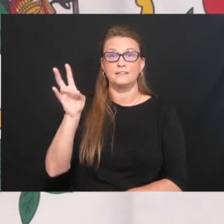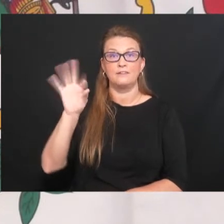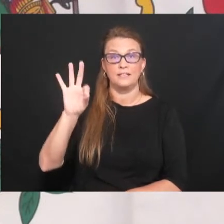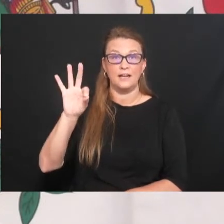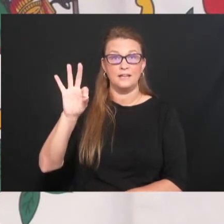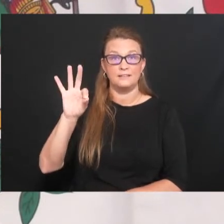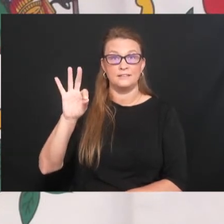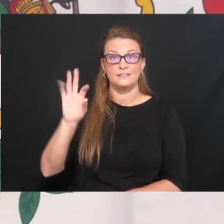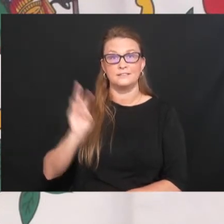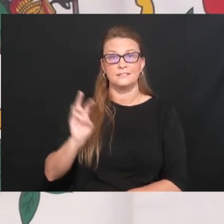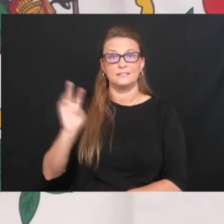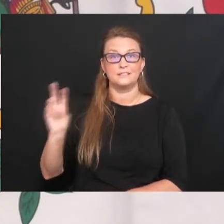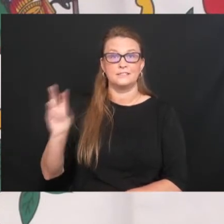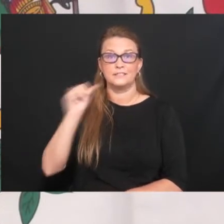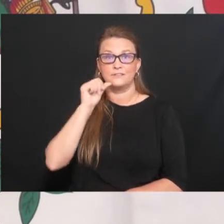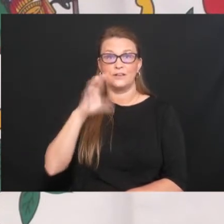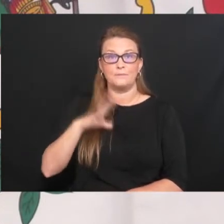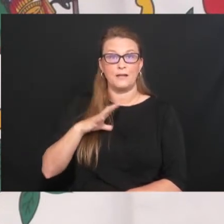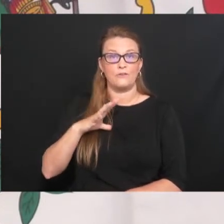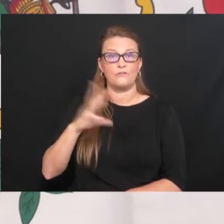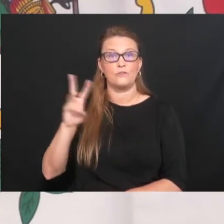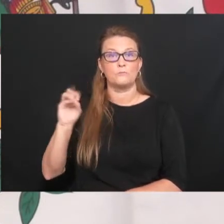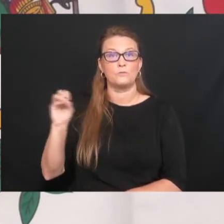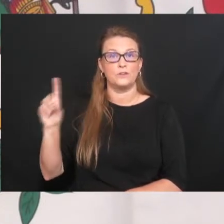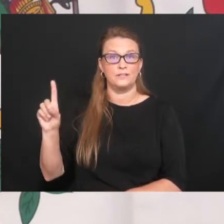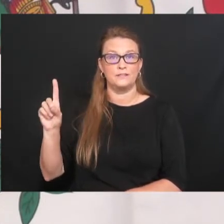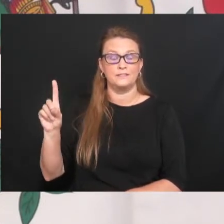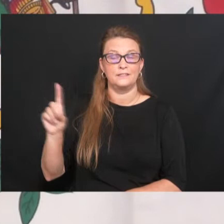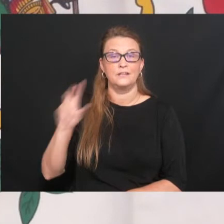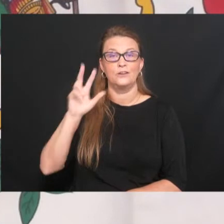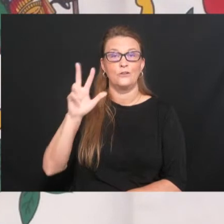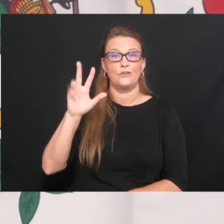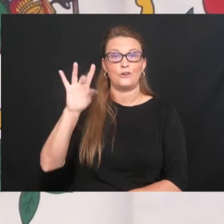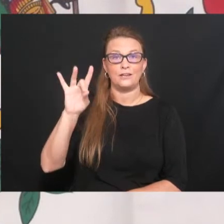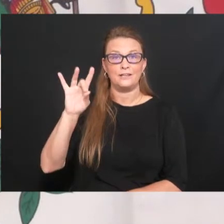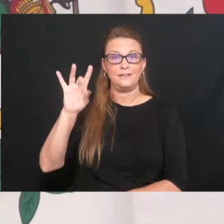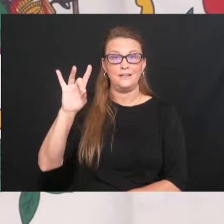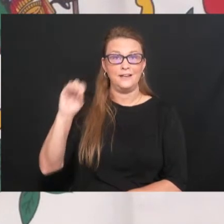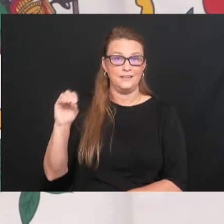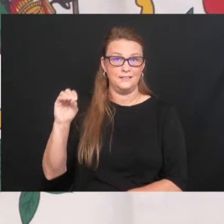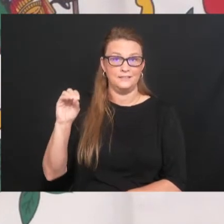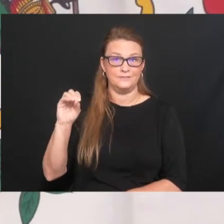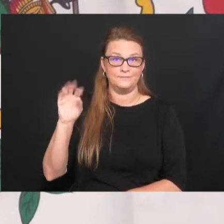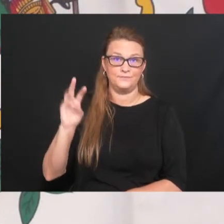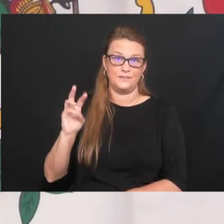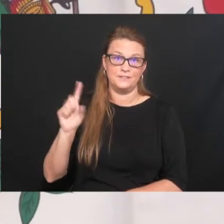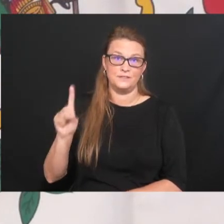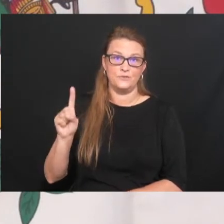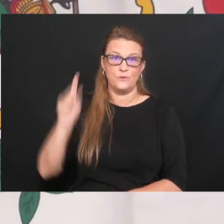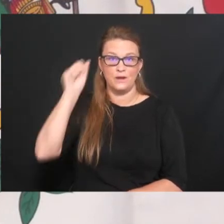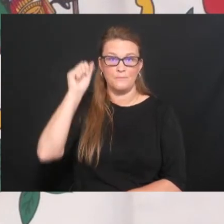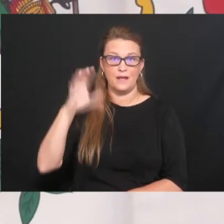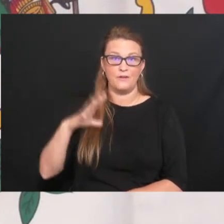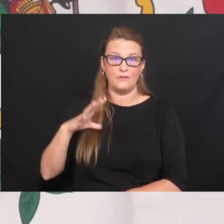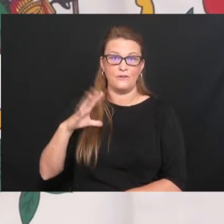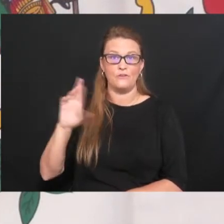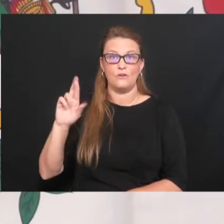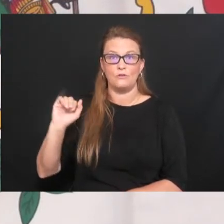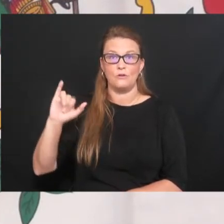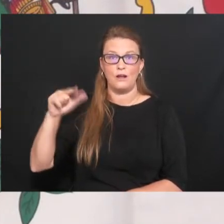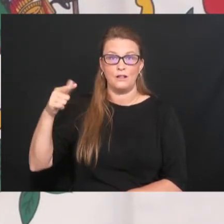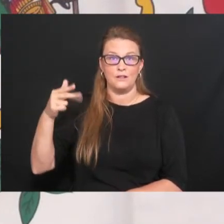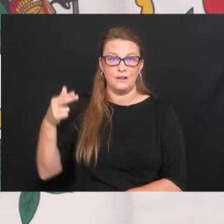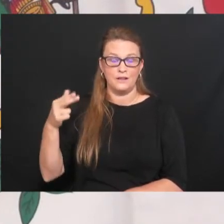death, a 66-year-old female from Wood County. The 3,880th death, a 61-year-old male from Raleigh County.